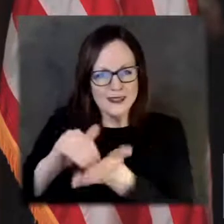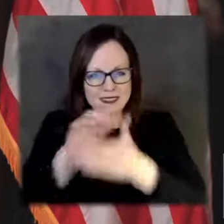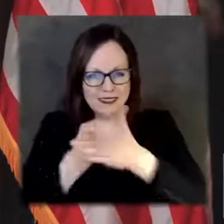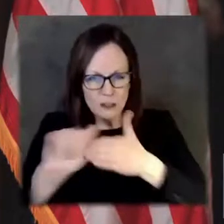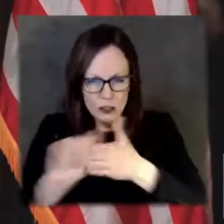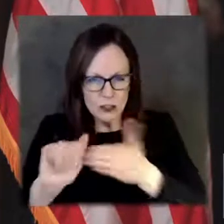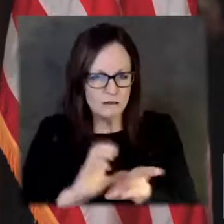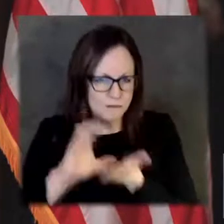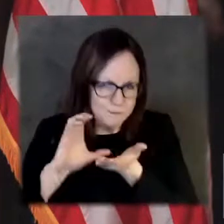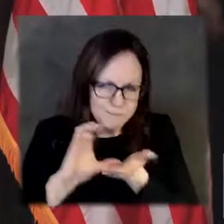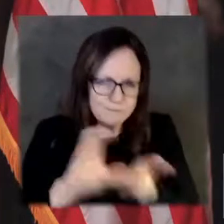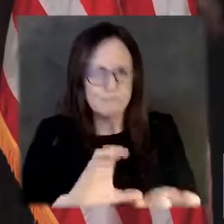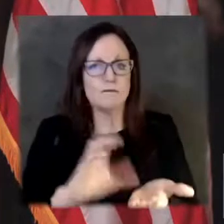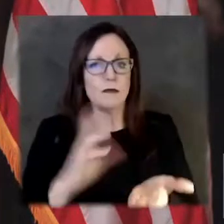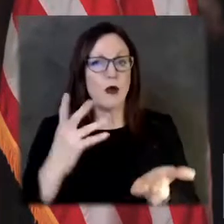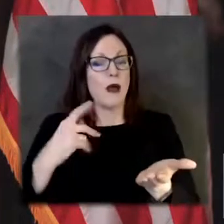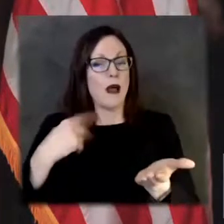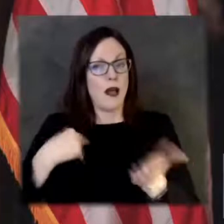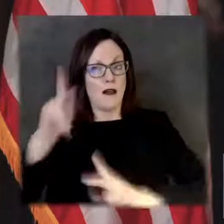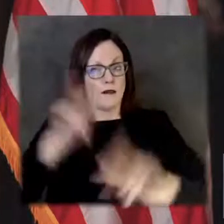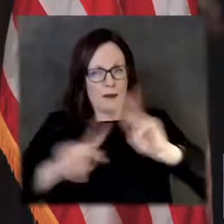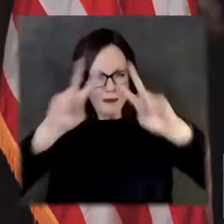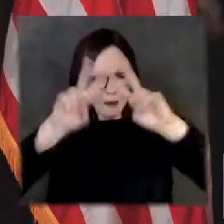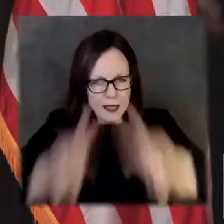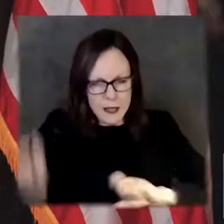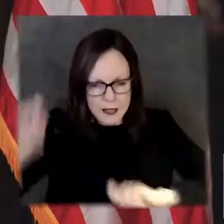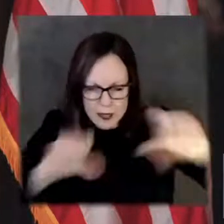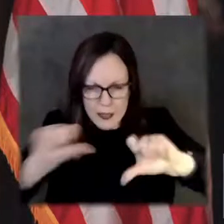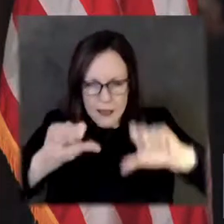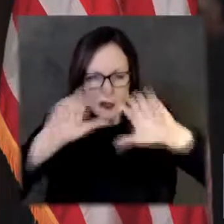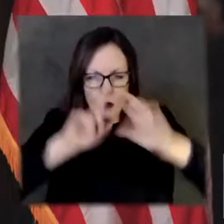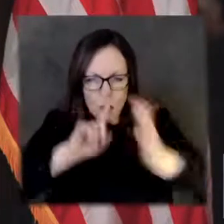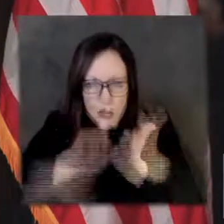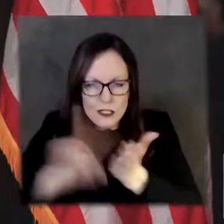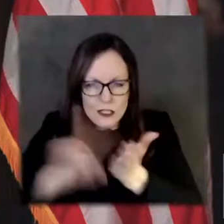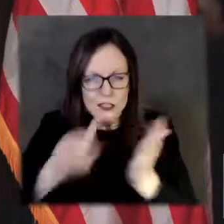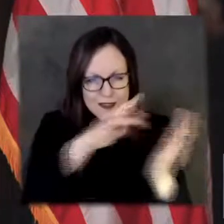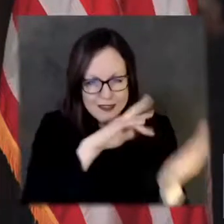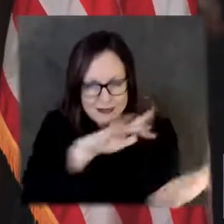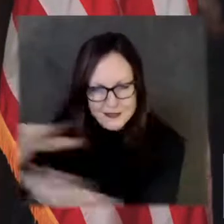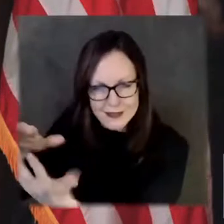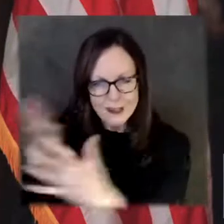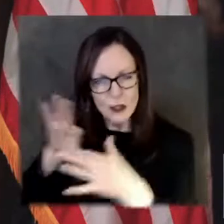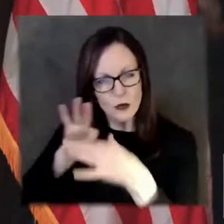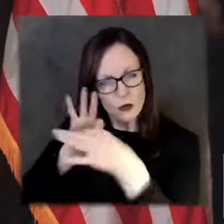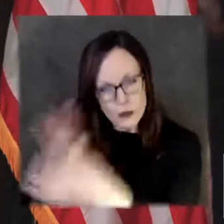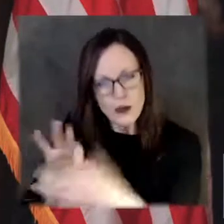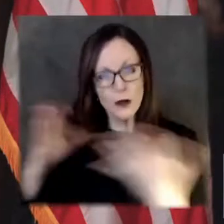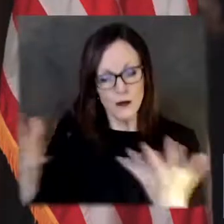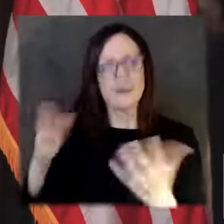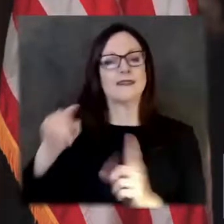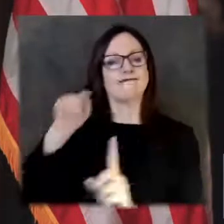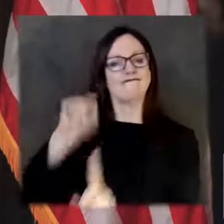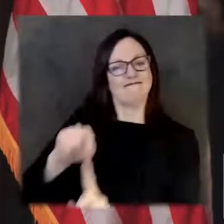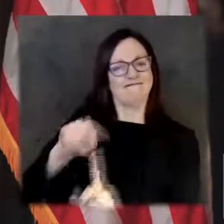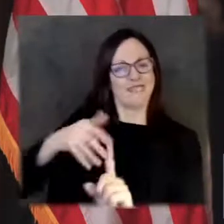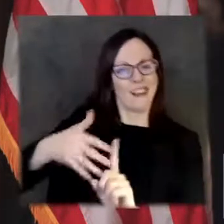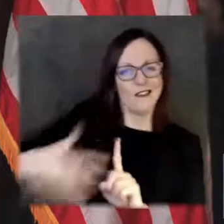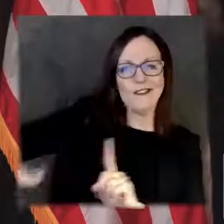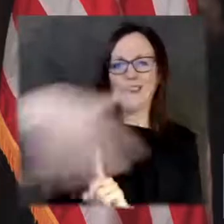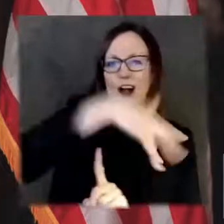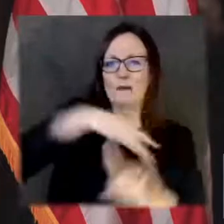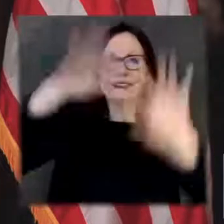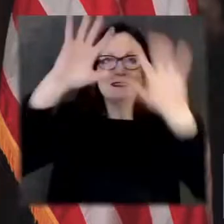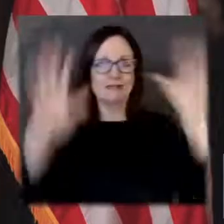We're also creating a $4 million renewable and clean energy research grant through the Office of Sustainability and Clean